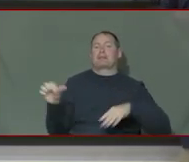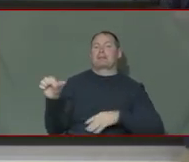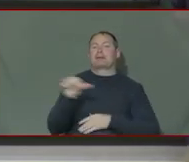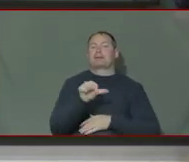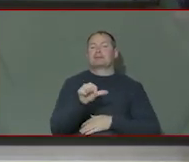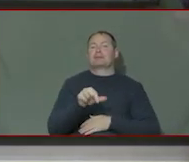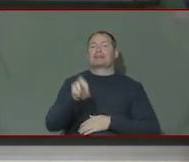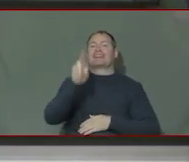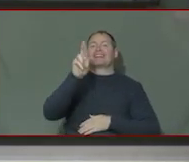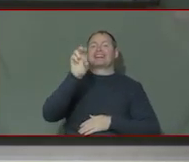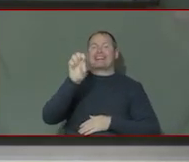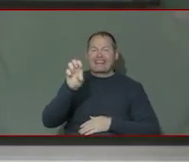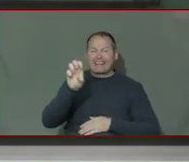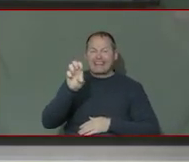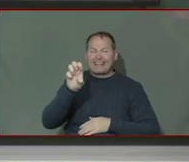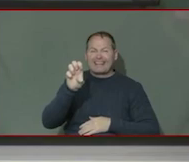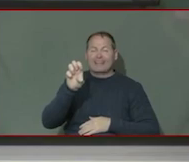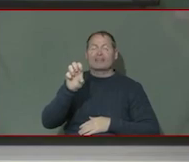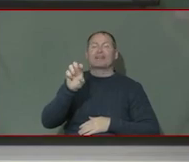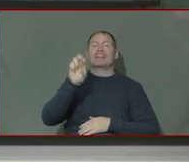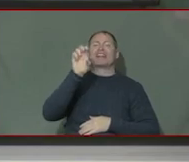What?